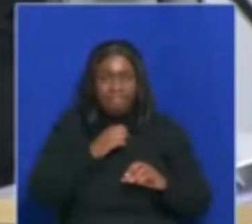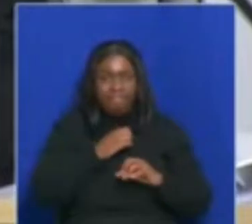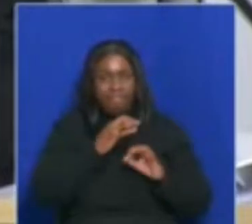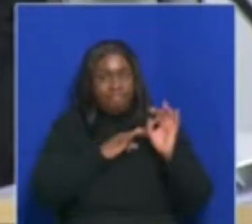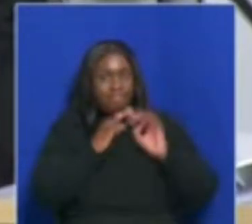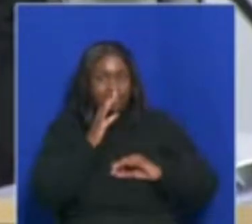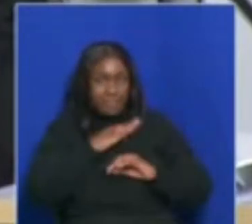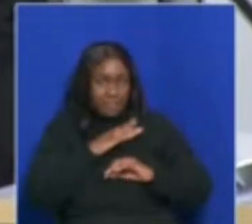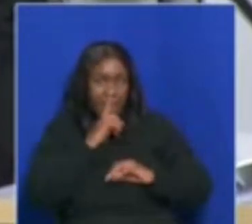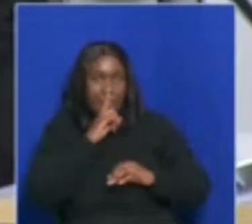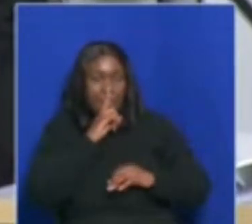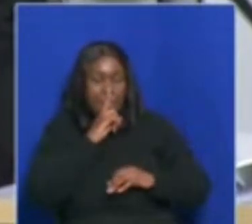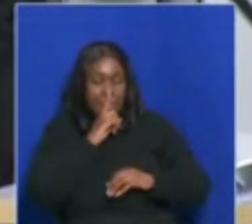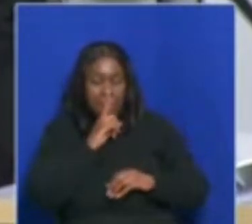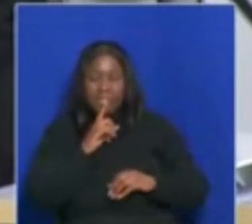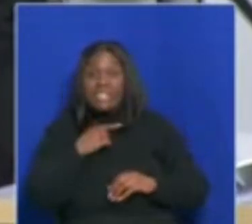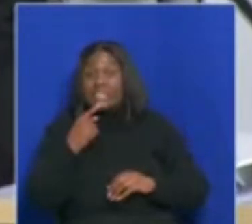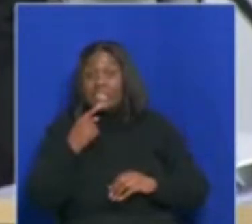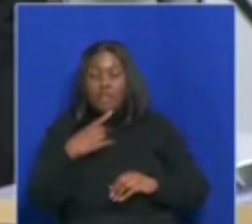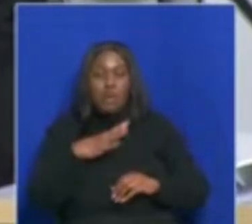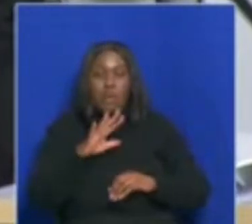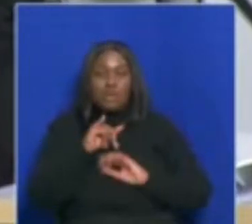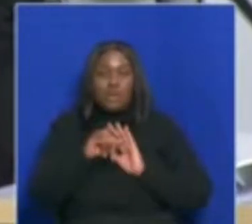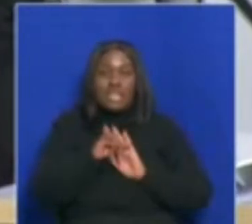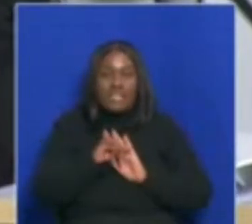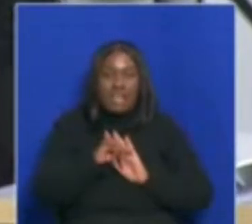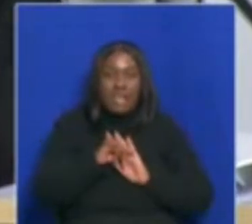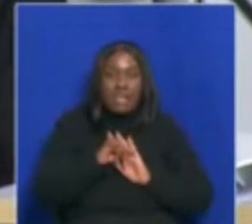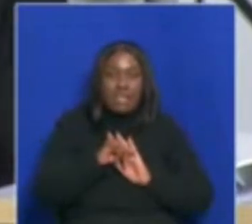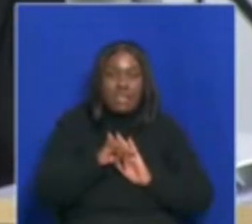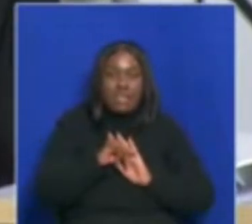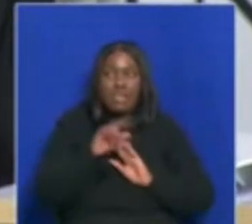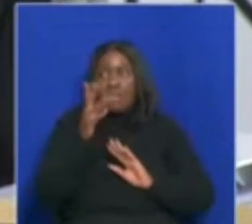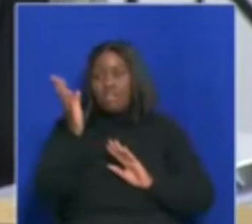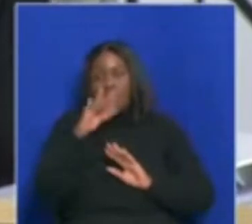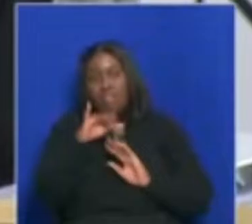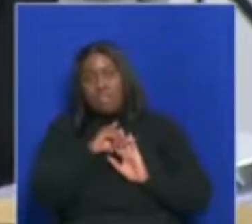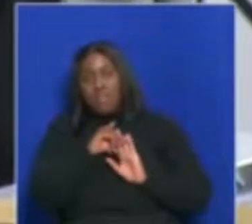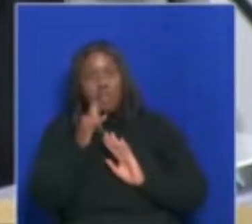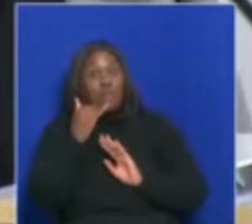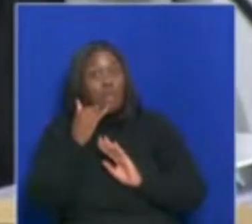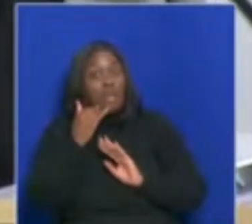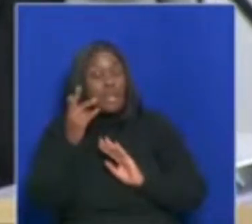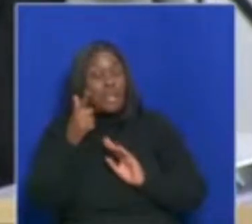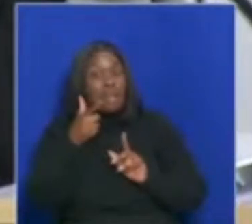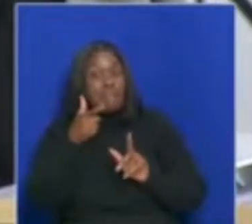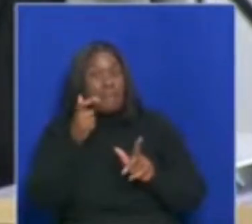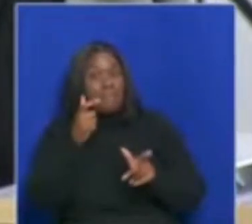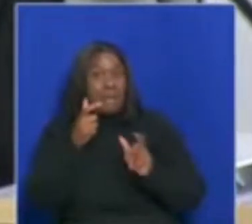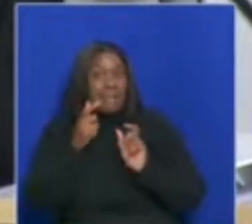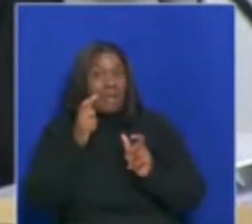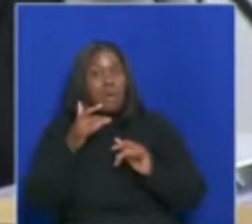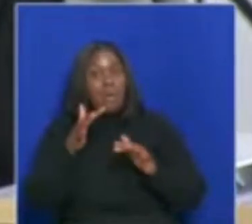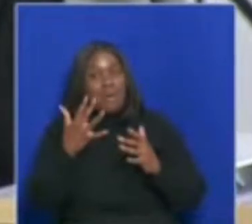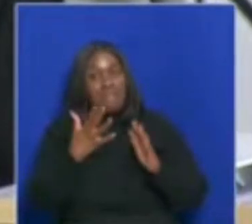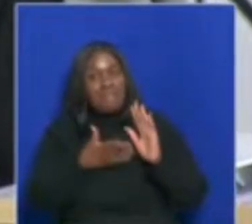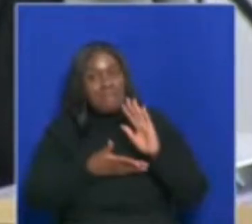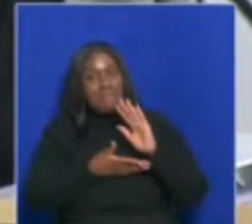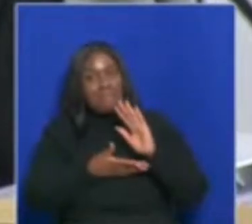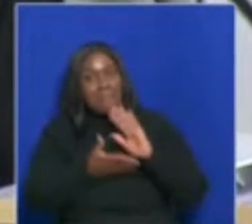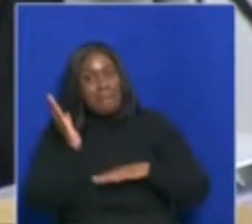be identified when shootings take place, or if they have to leave crime scenes prior